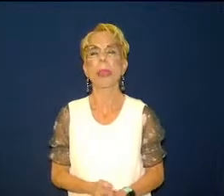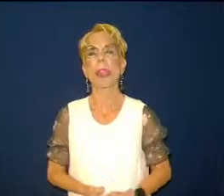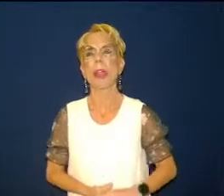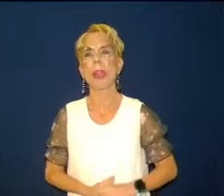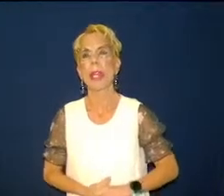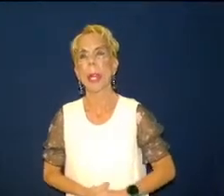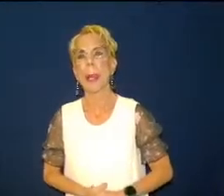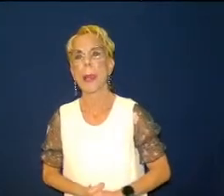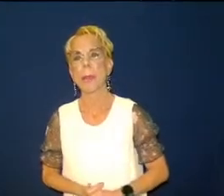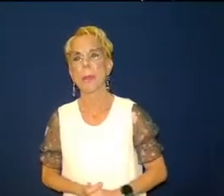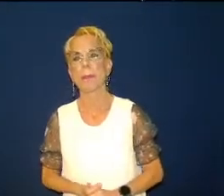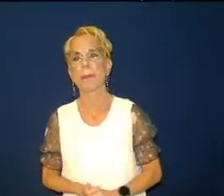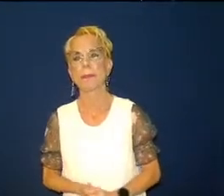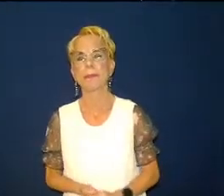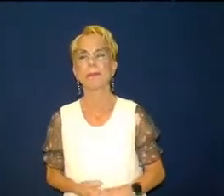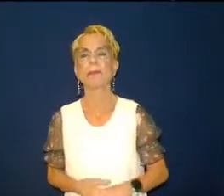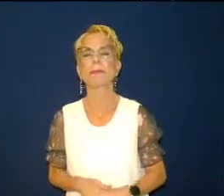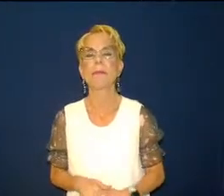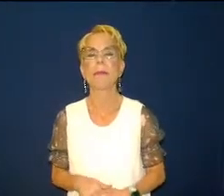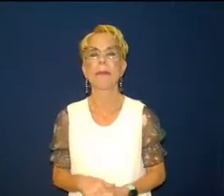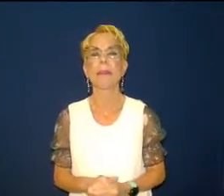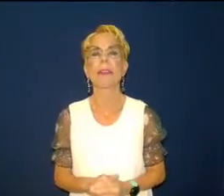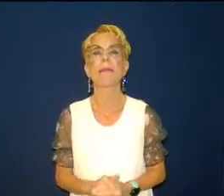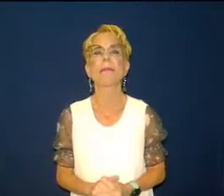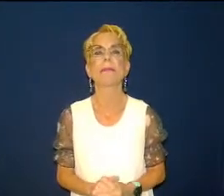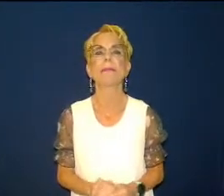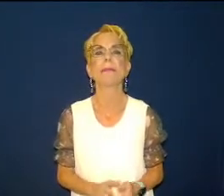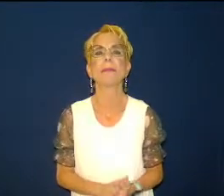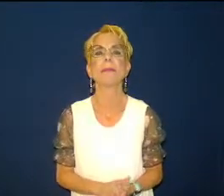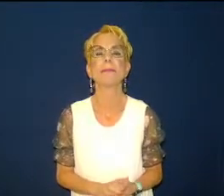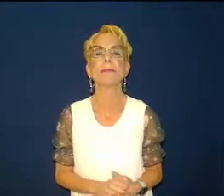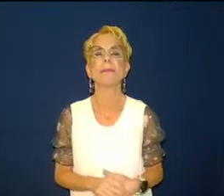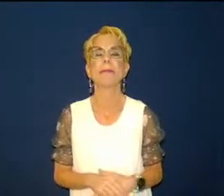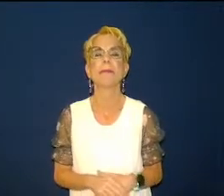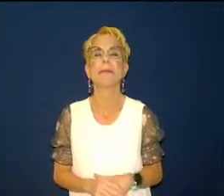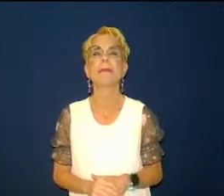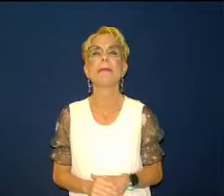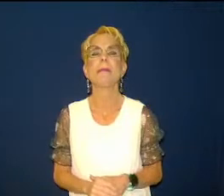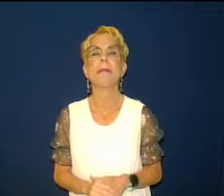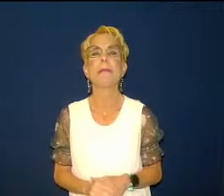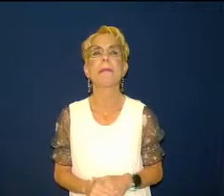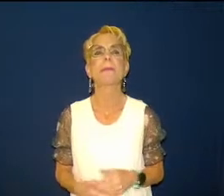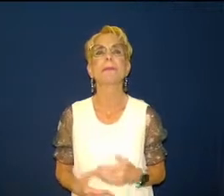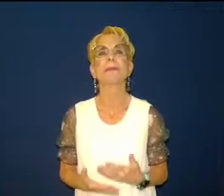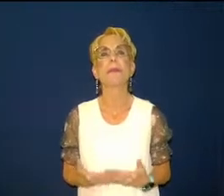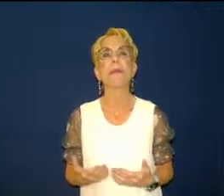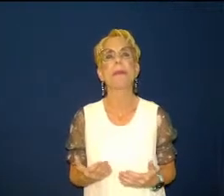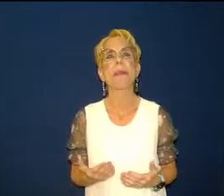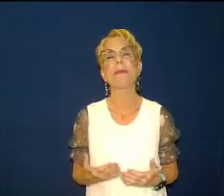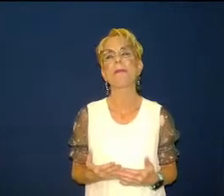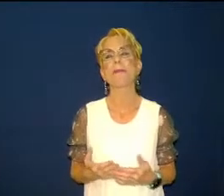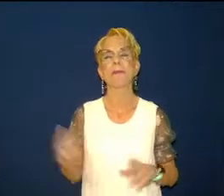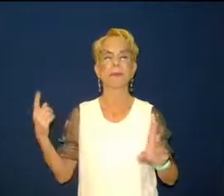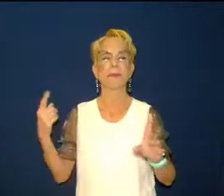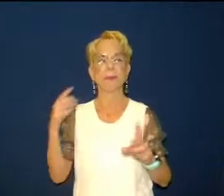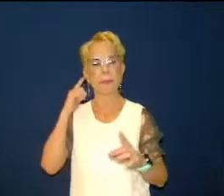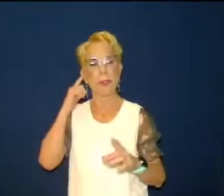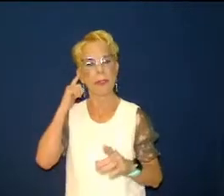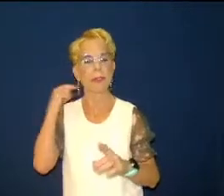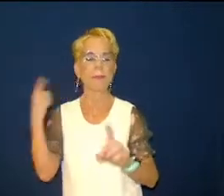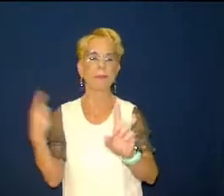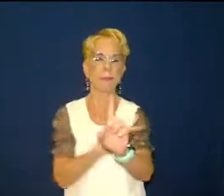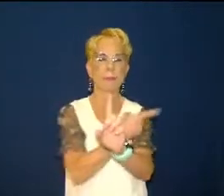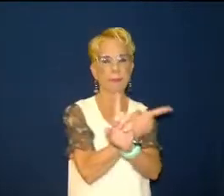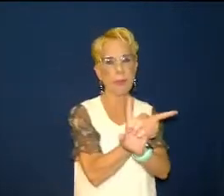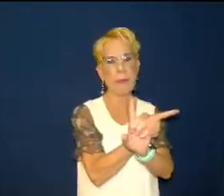today i'll fall into a pretty about a two-hour comfort zone matter of fact somebody asked me this morning said that um are you gonna you know